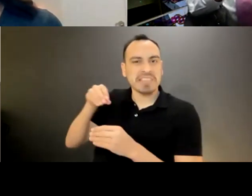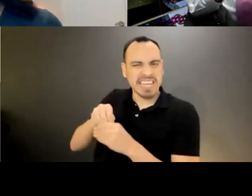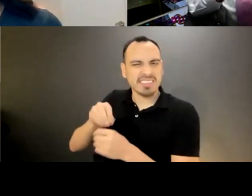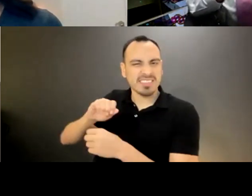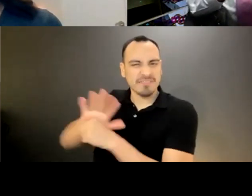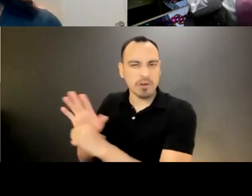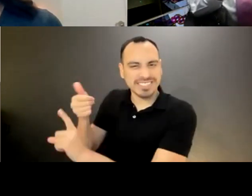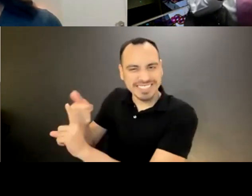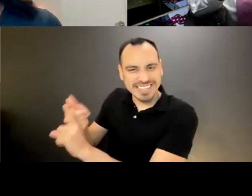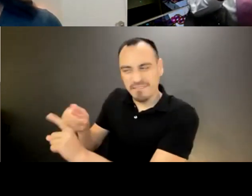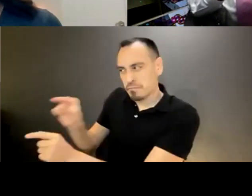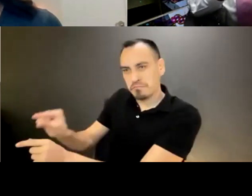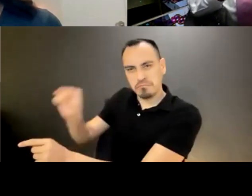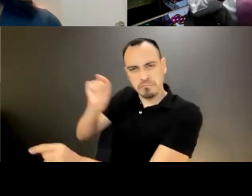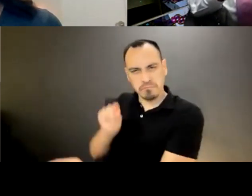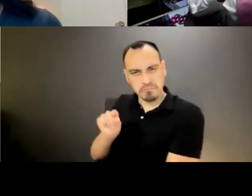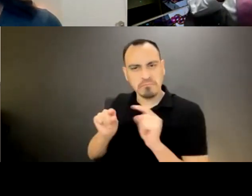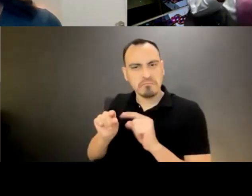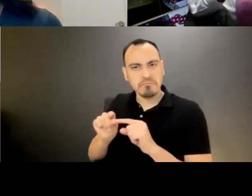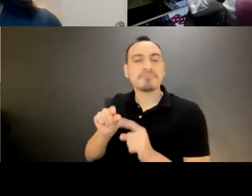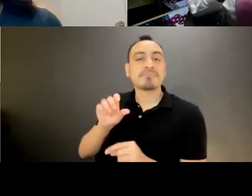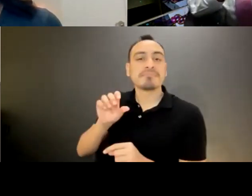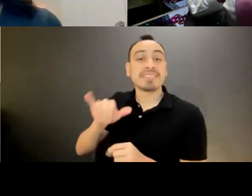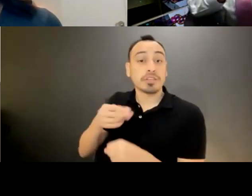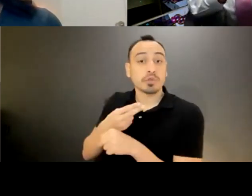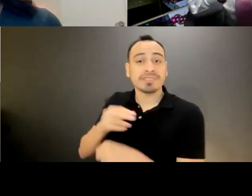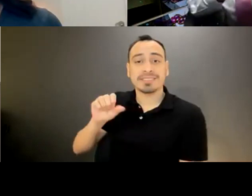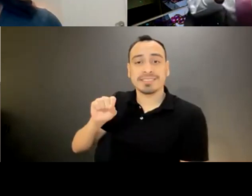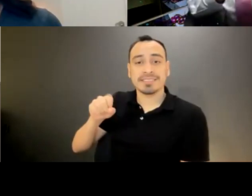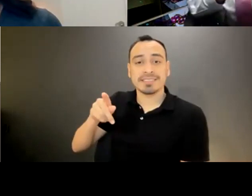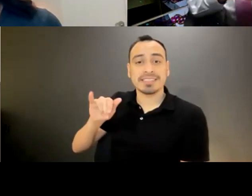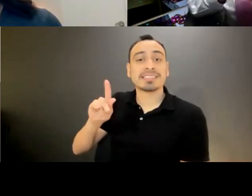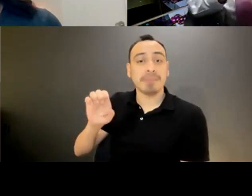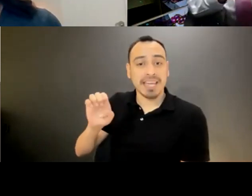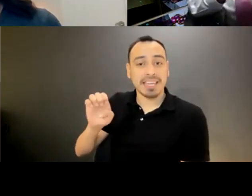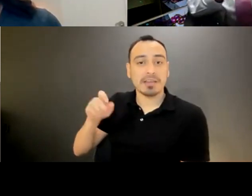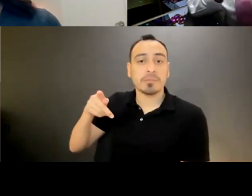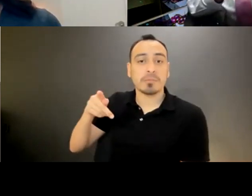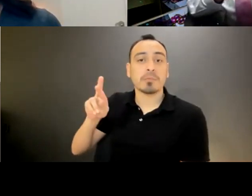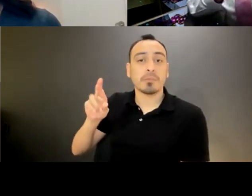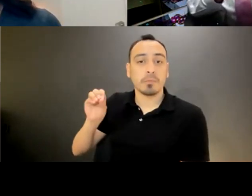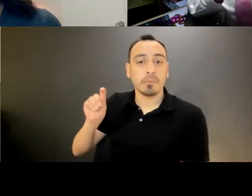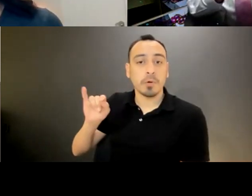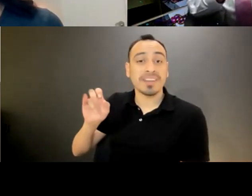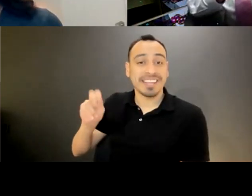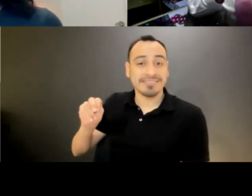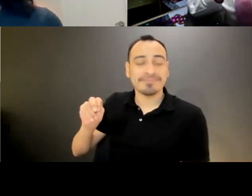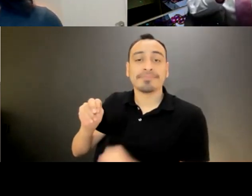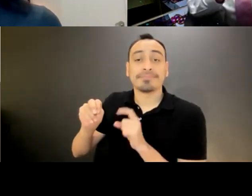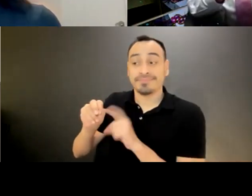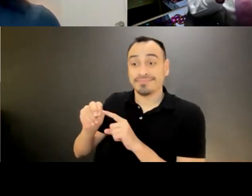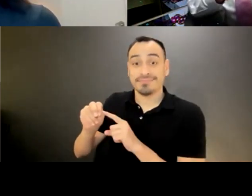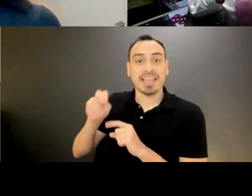spike protein, and I'll talk about that in a second. And that technology